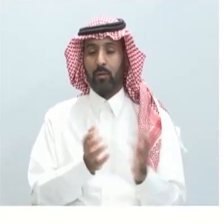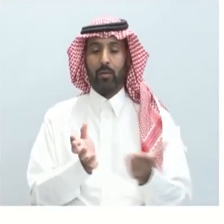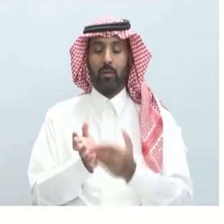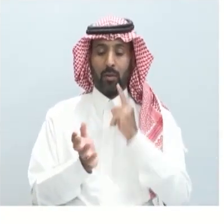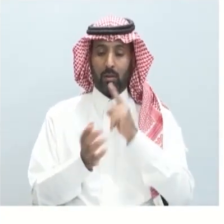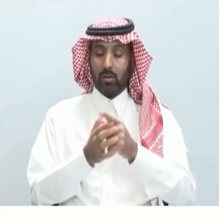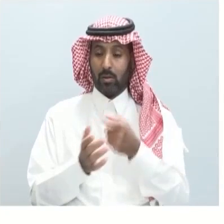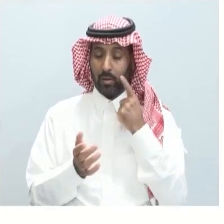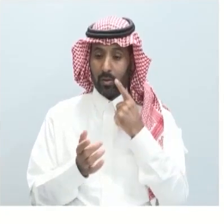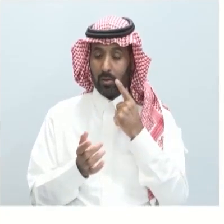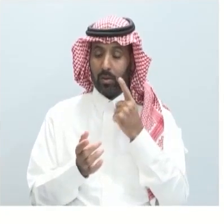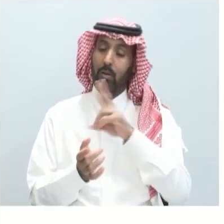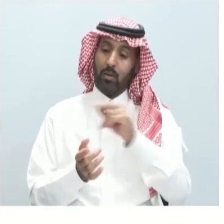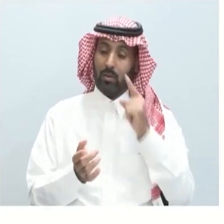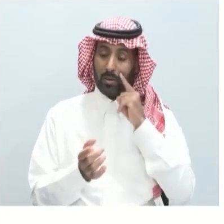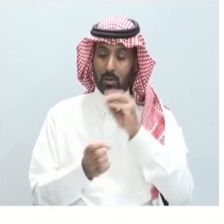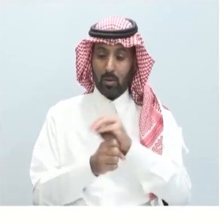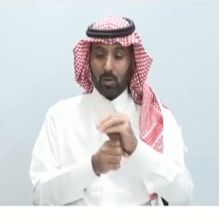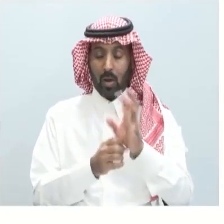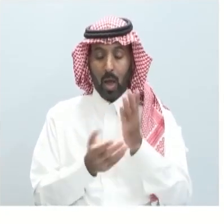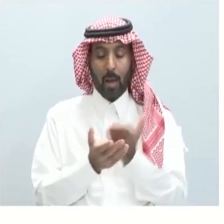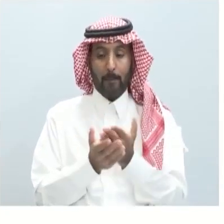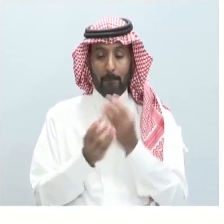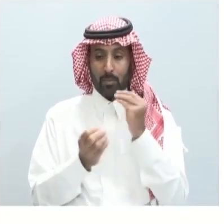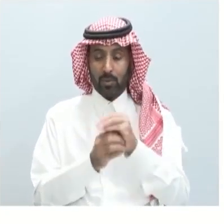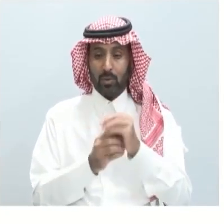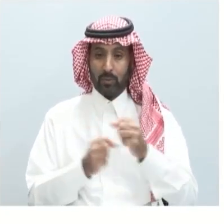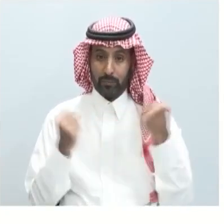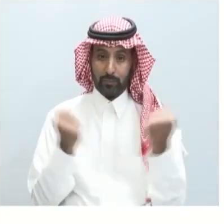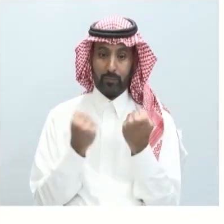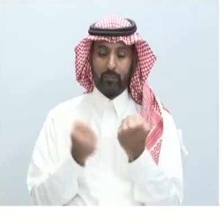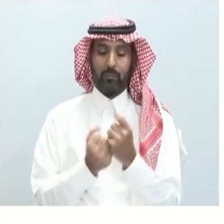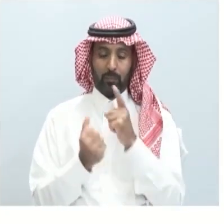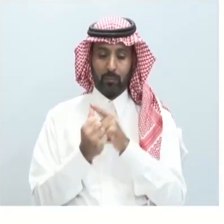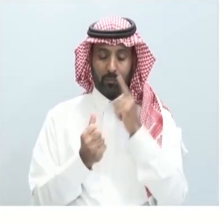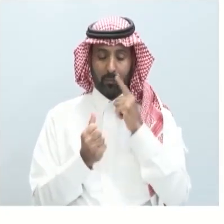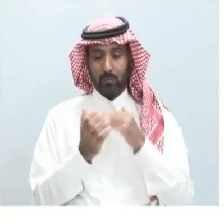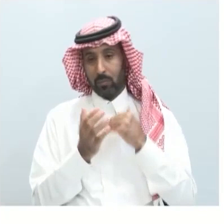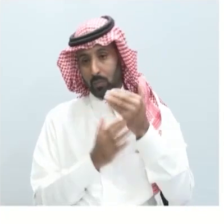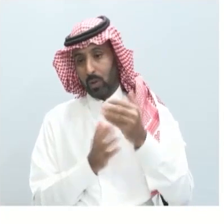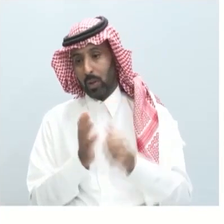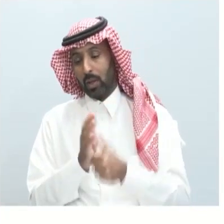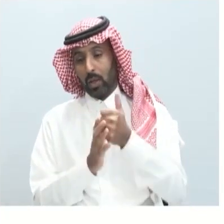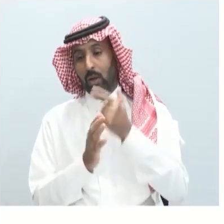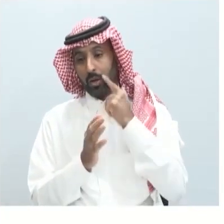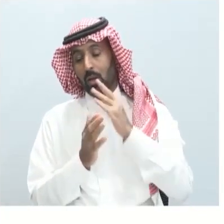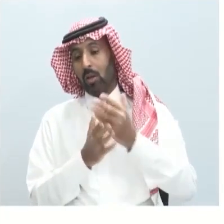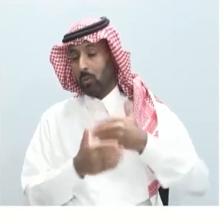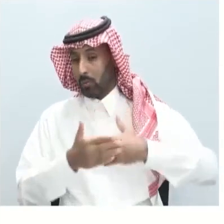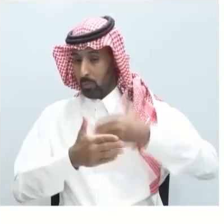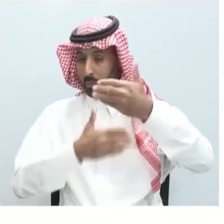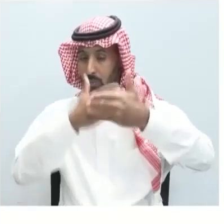To cultivate, it's almost the same, to improve or develop by study or training. And the word potential means the capacity